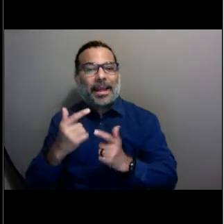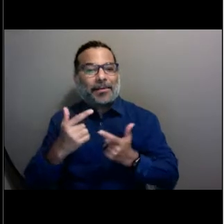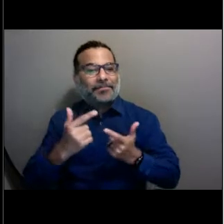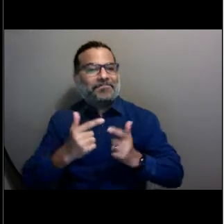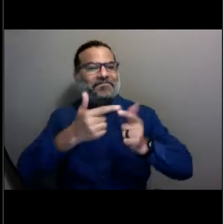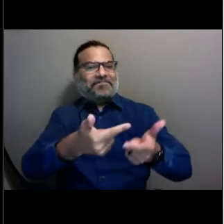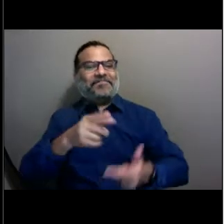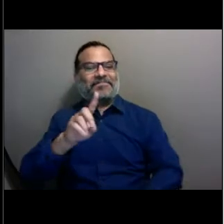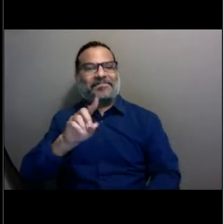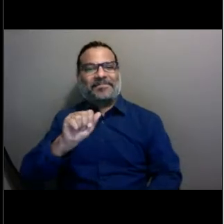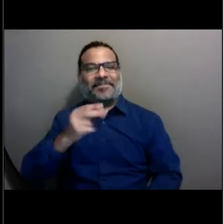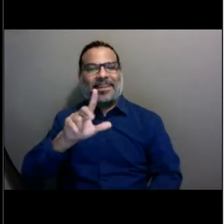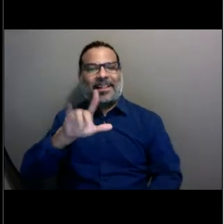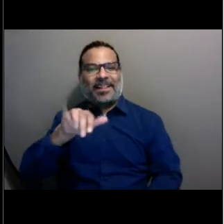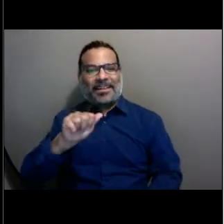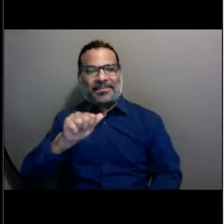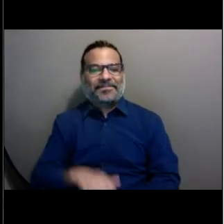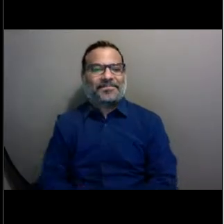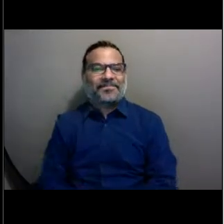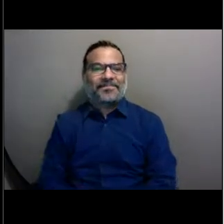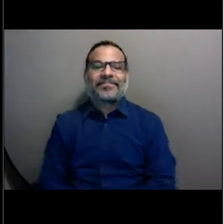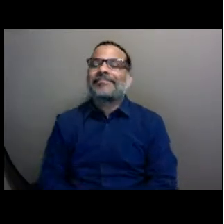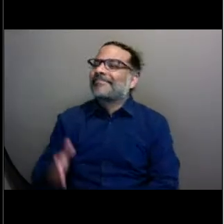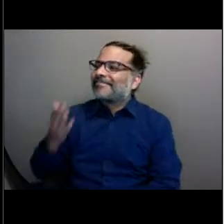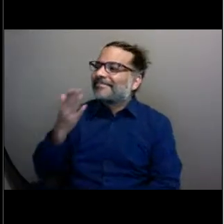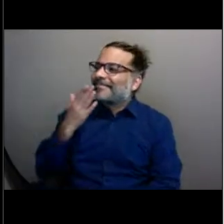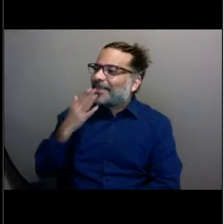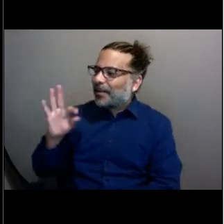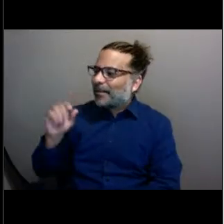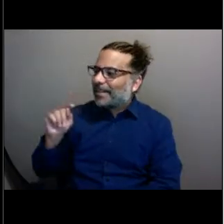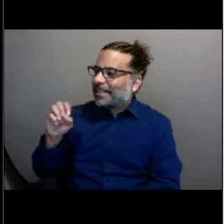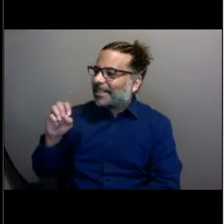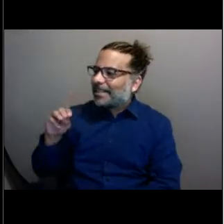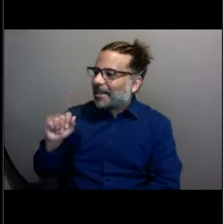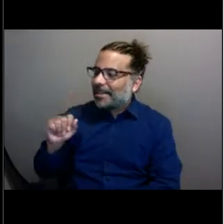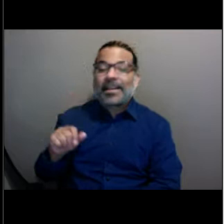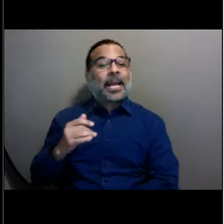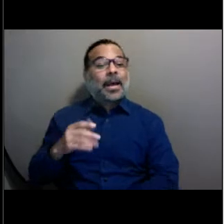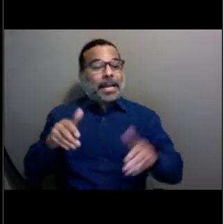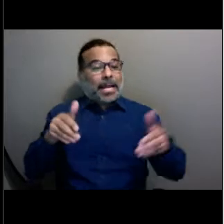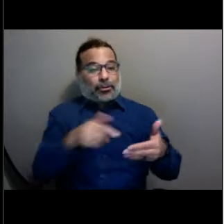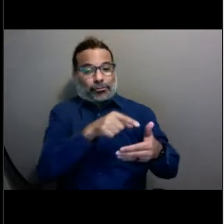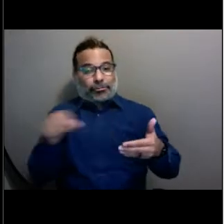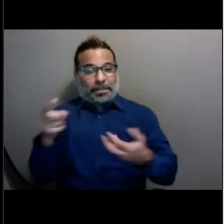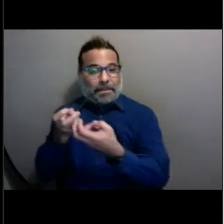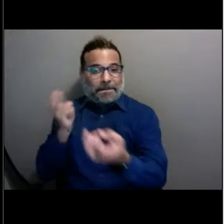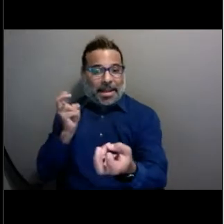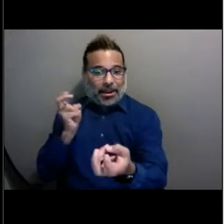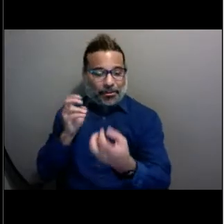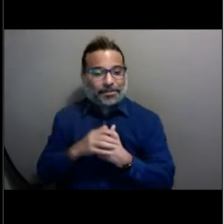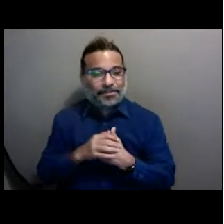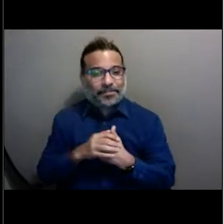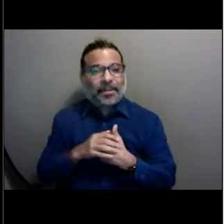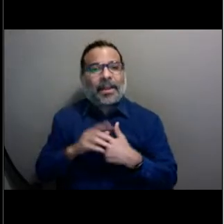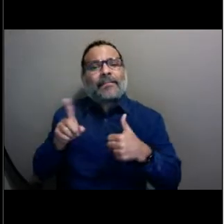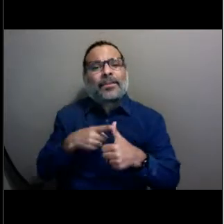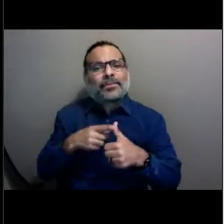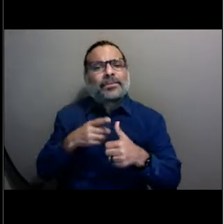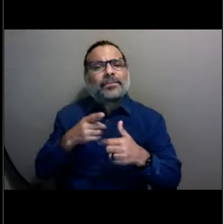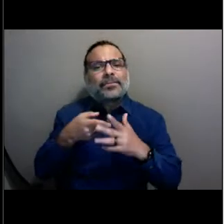Dahlia. Okay, great. Thank you, Fatima. We're actually going to introduce our panel first, but I just want to let you know that we're going to begin